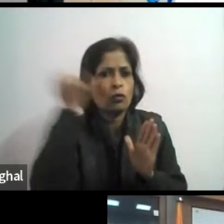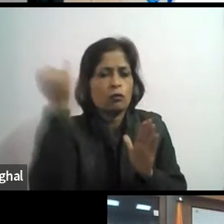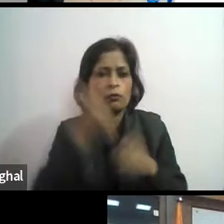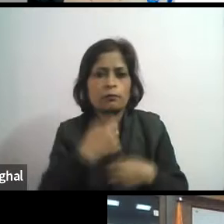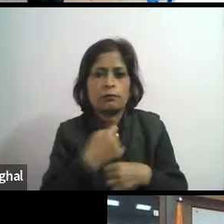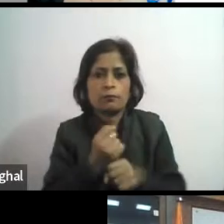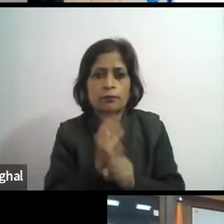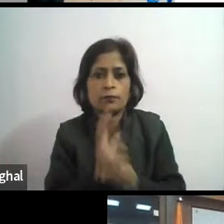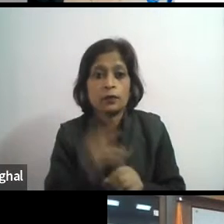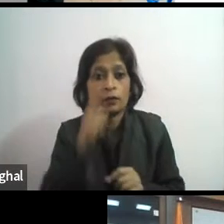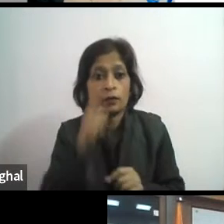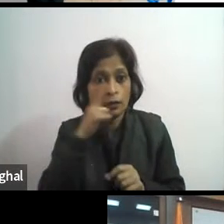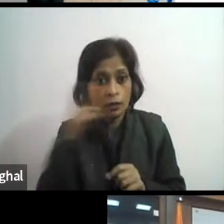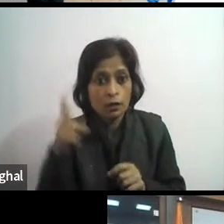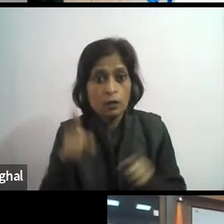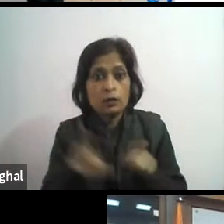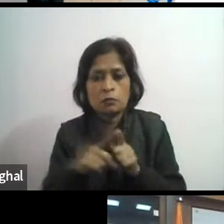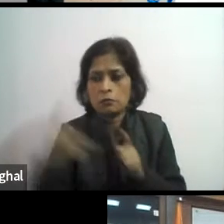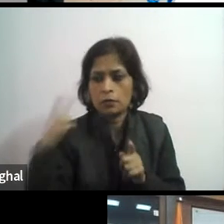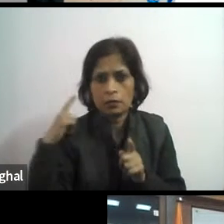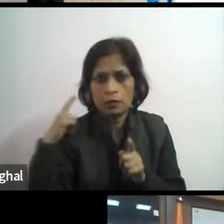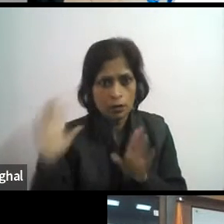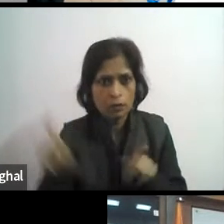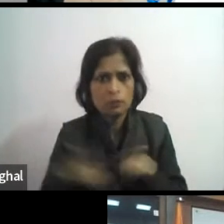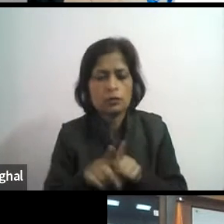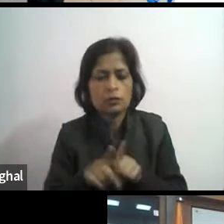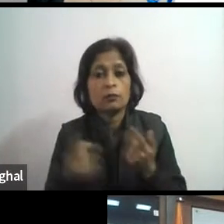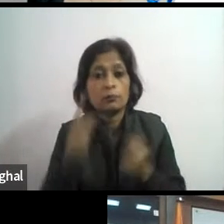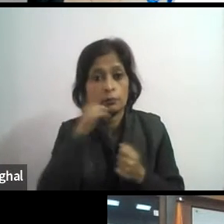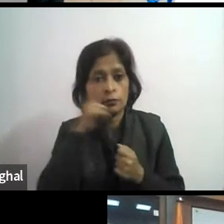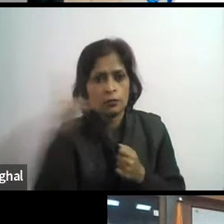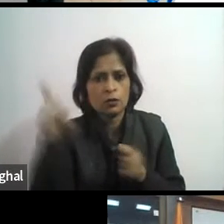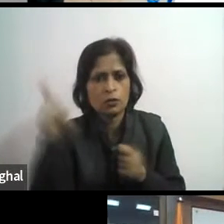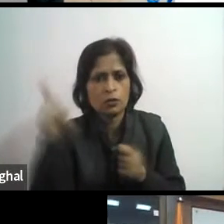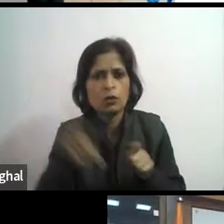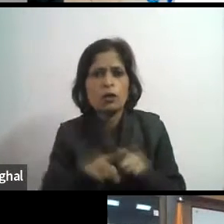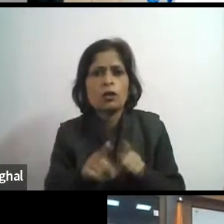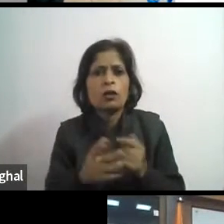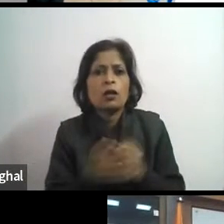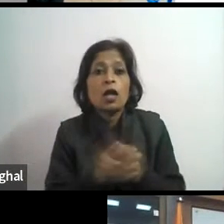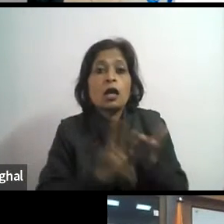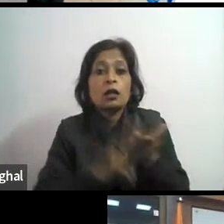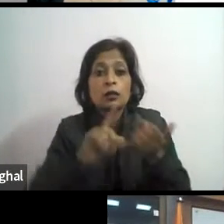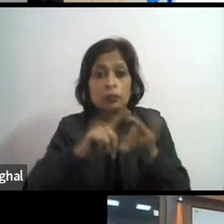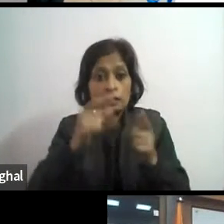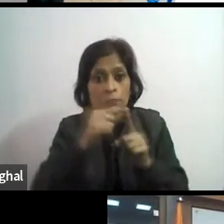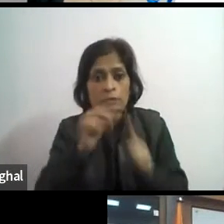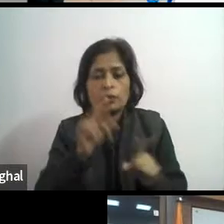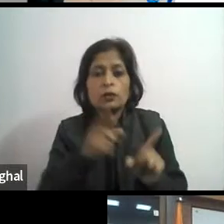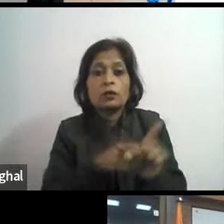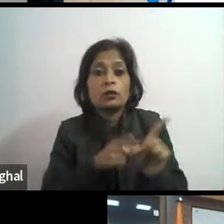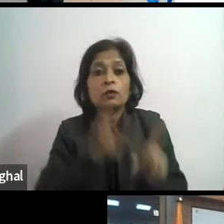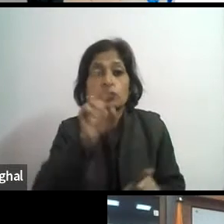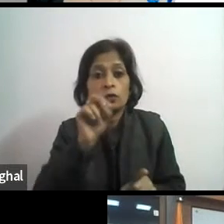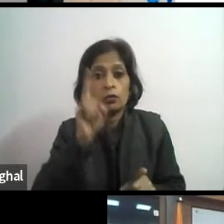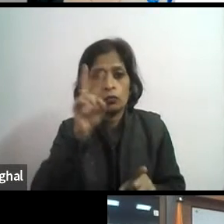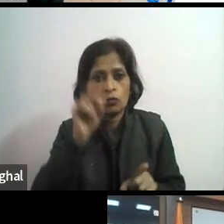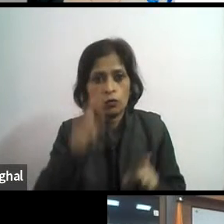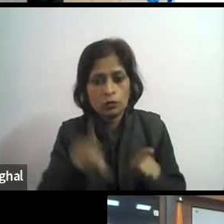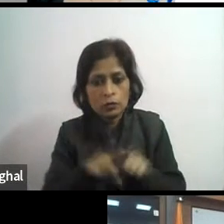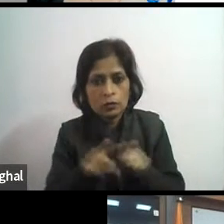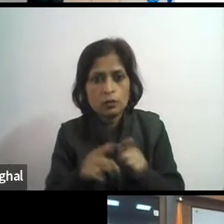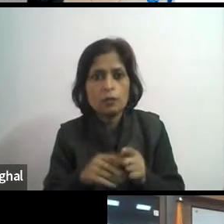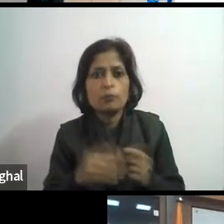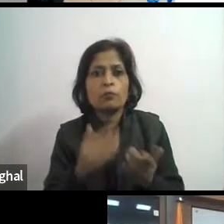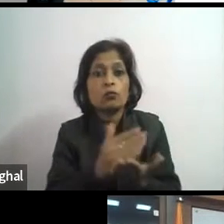Under her leadership, she has initiated implementation of National Education Policy 2020 by launching various